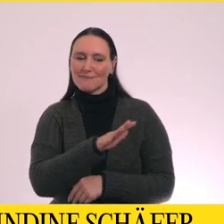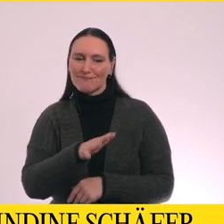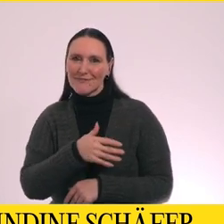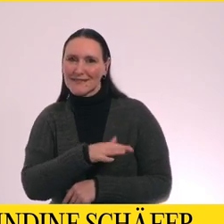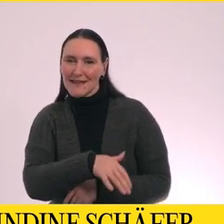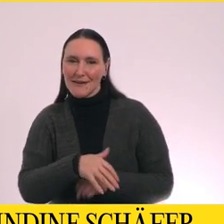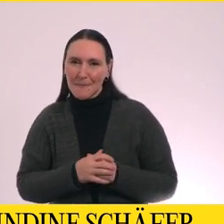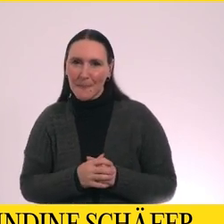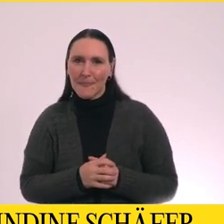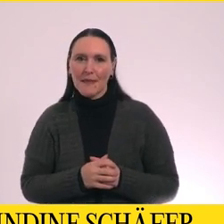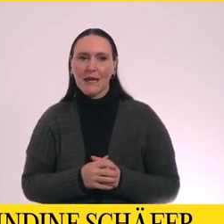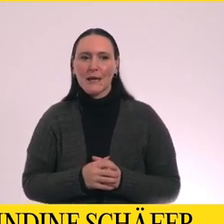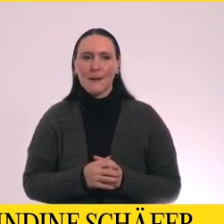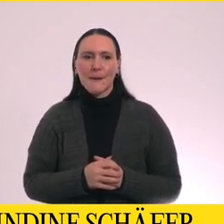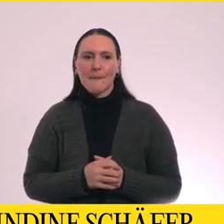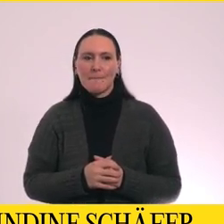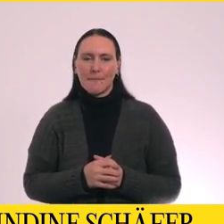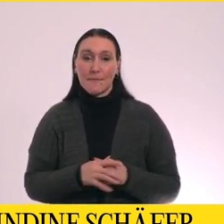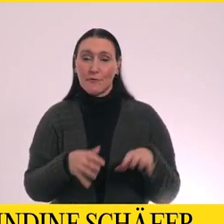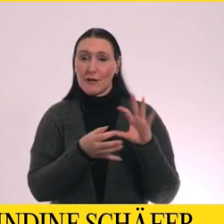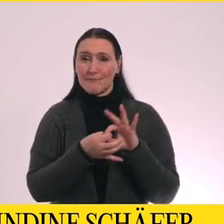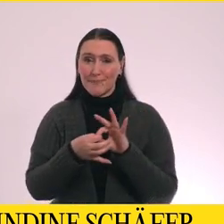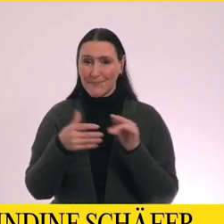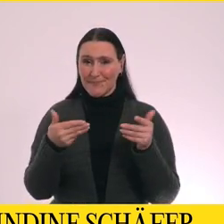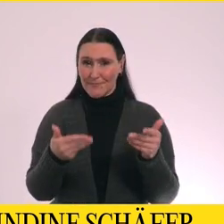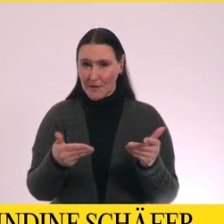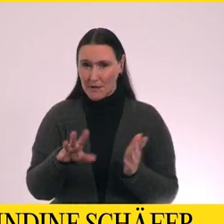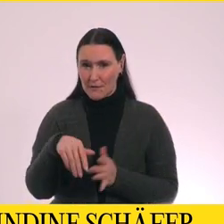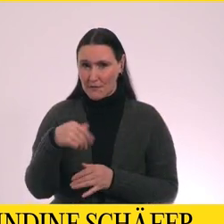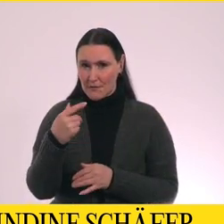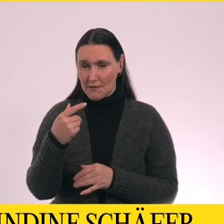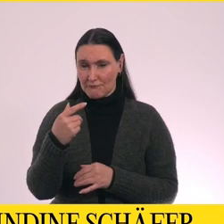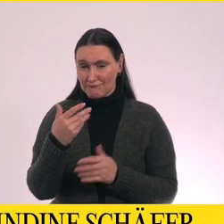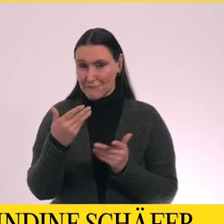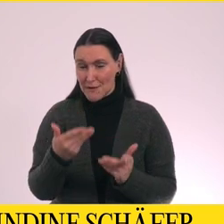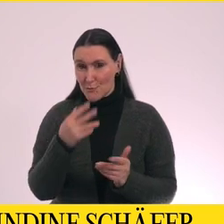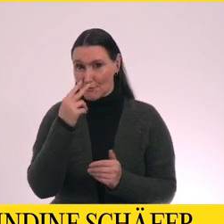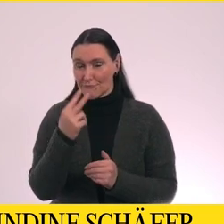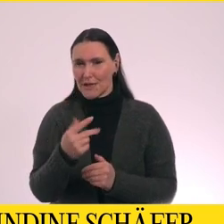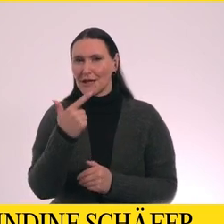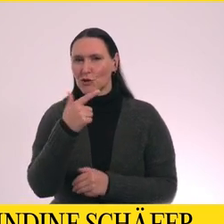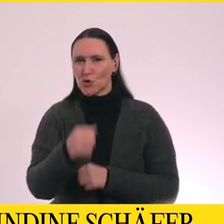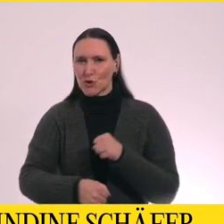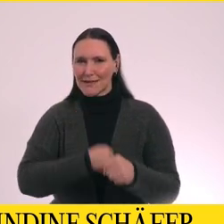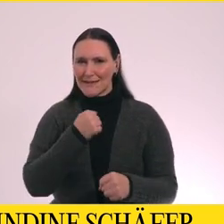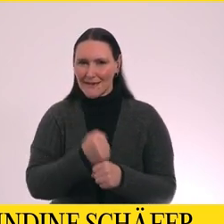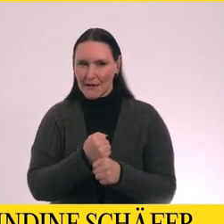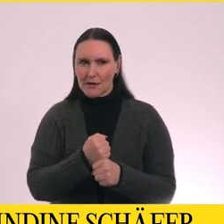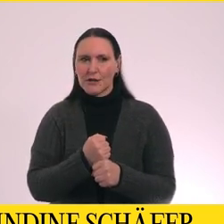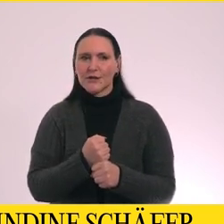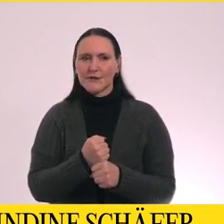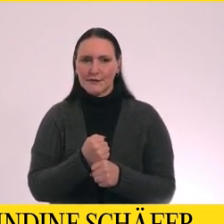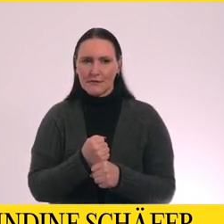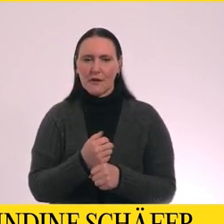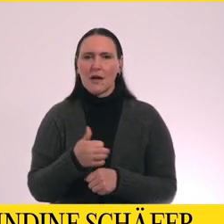at the moment is that, for example, in the last 2 years, 2/3 of the people who've died in the UK